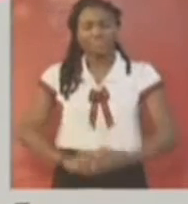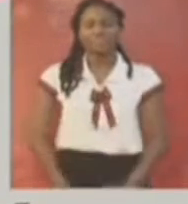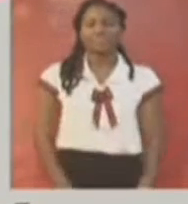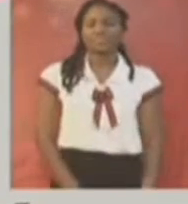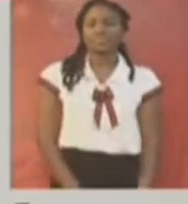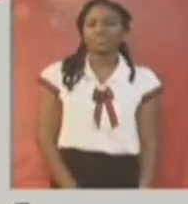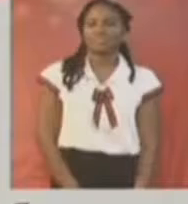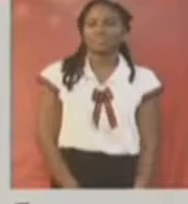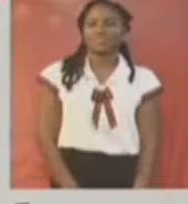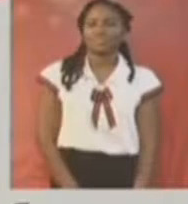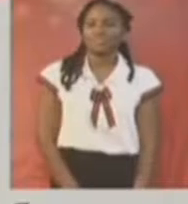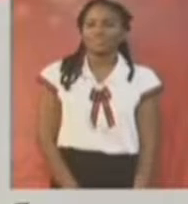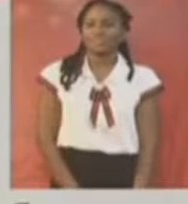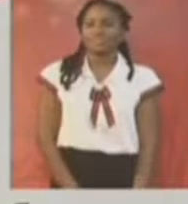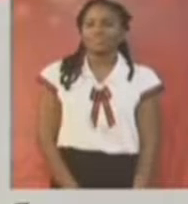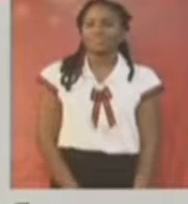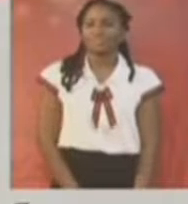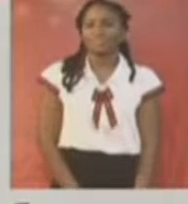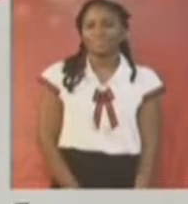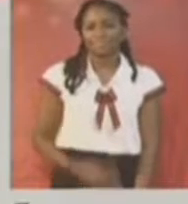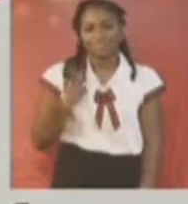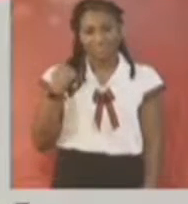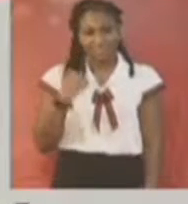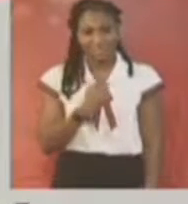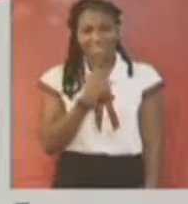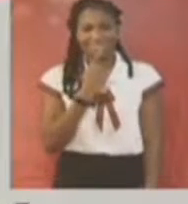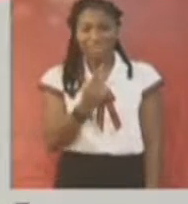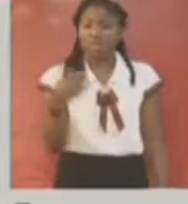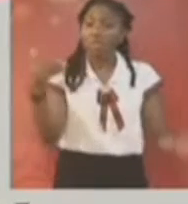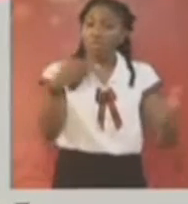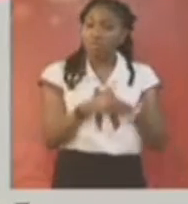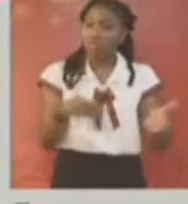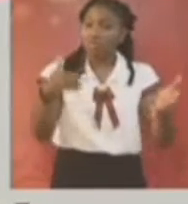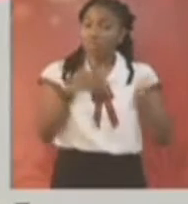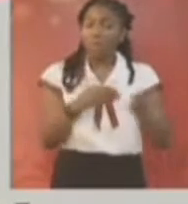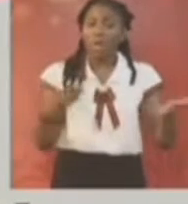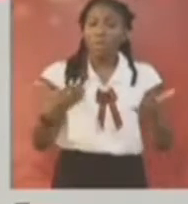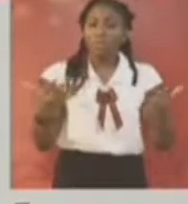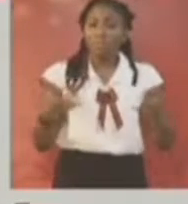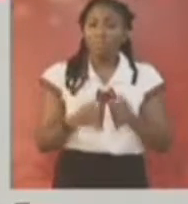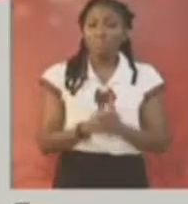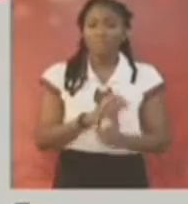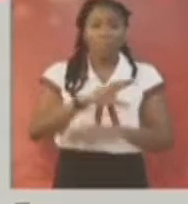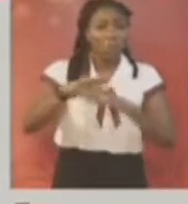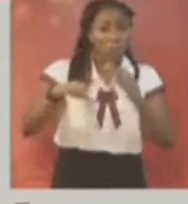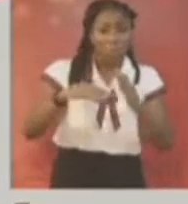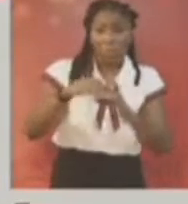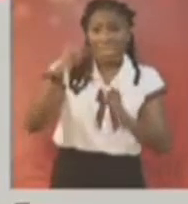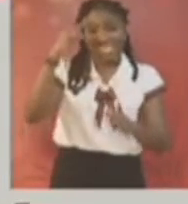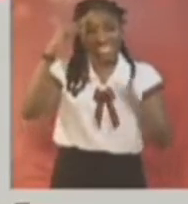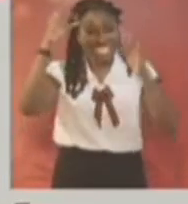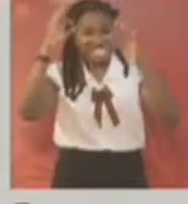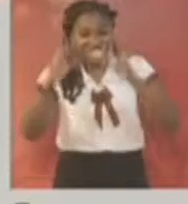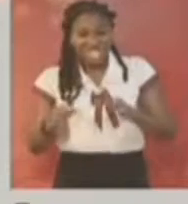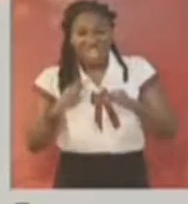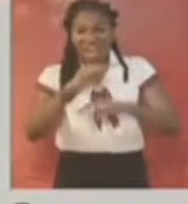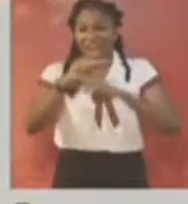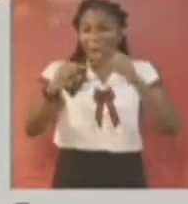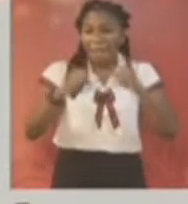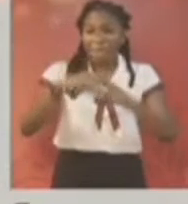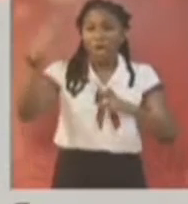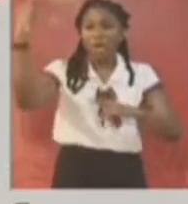time. As we always emphasize, though, all decisions with respect to borders and with respect to